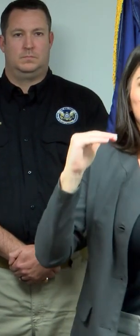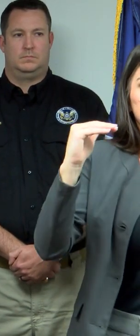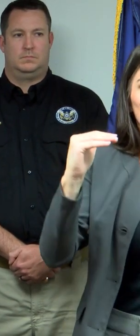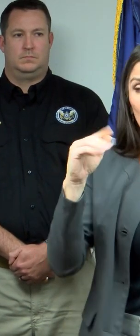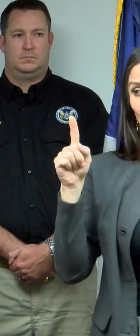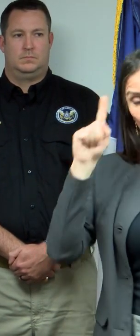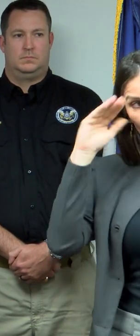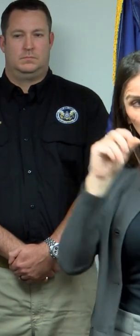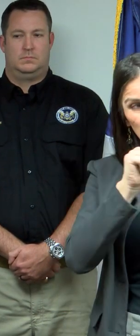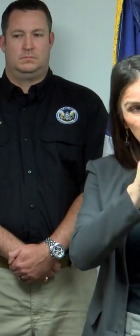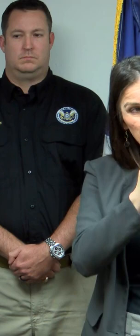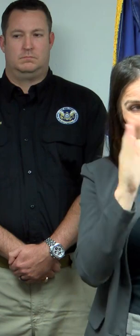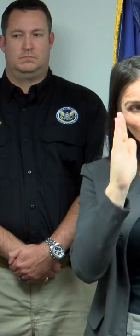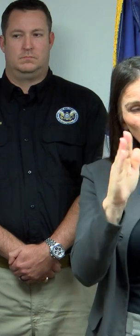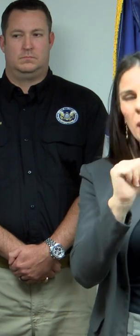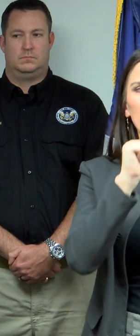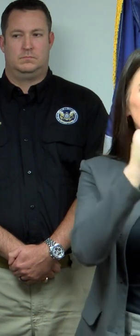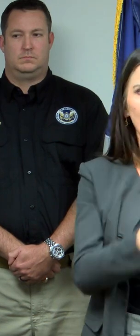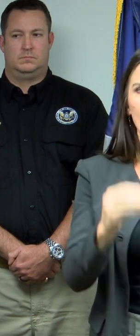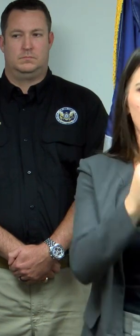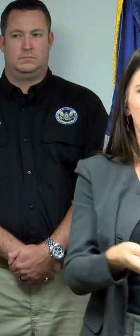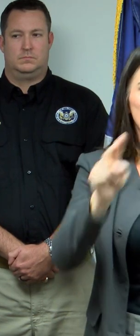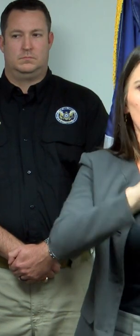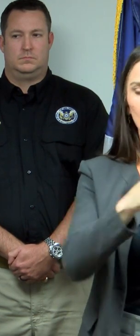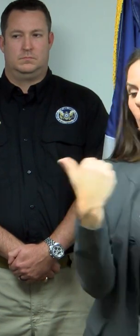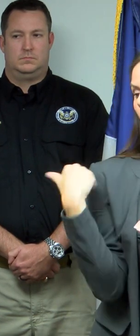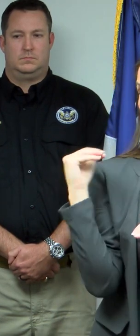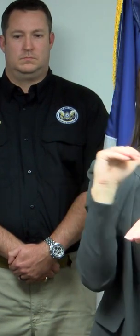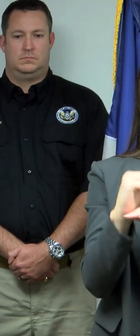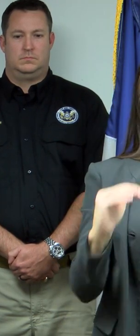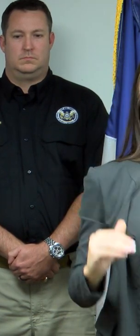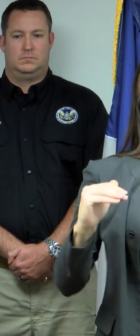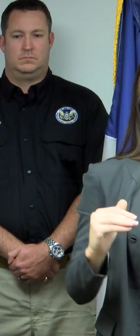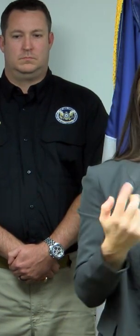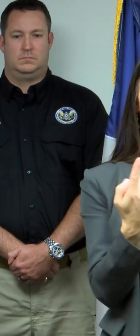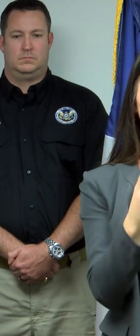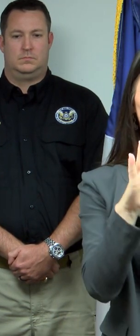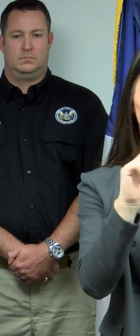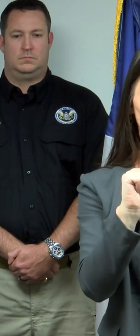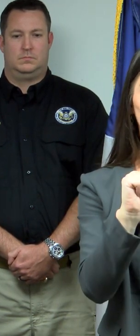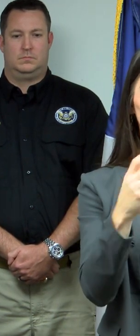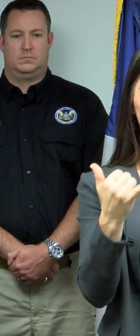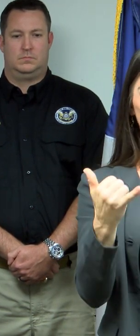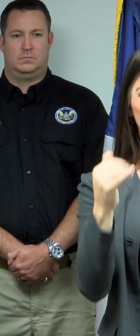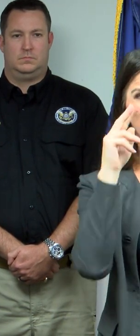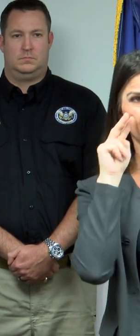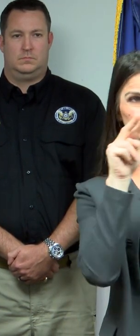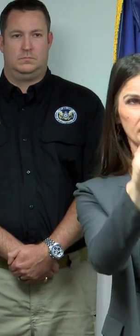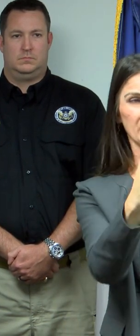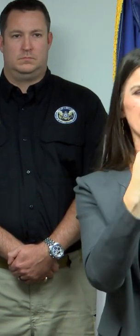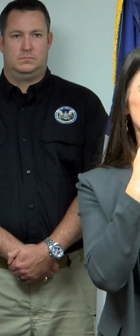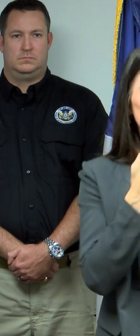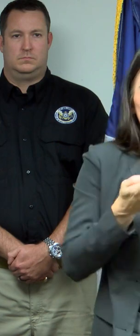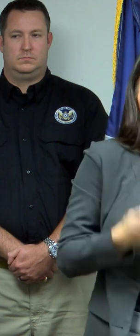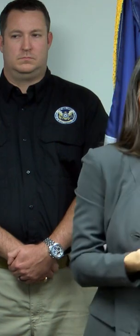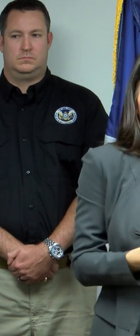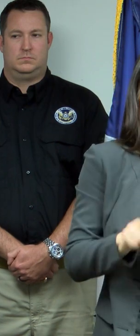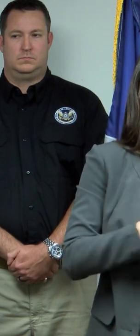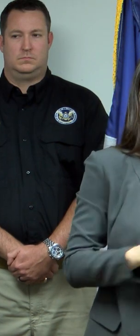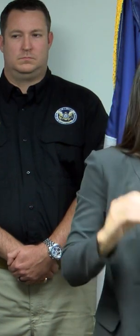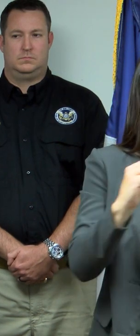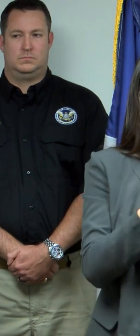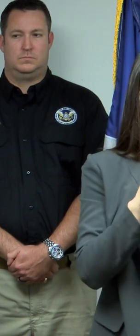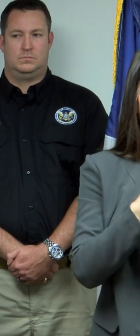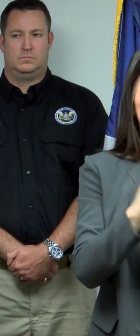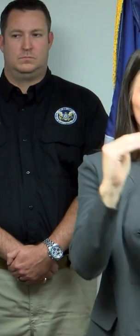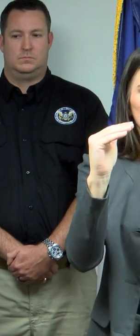get much higher? Correct. We rose about a foot overnight, and current forecast shows little additional rise, but only a